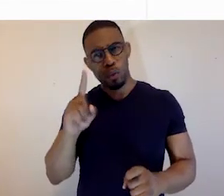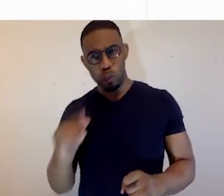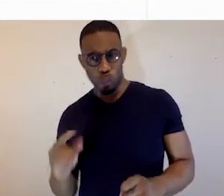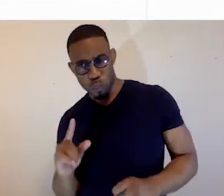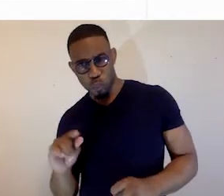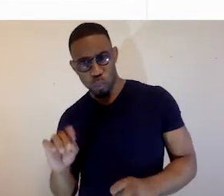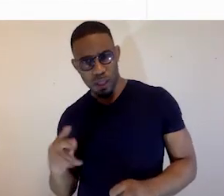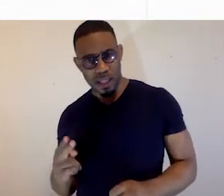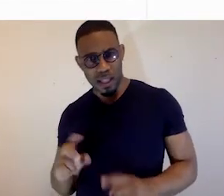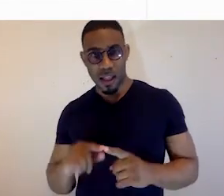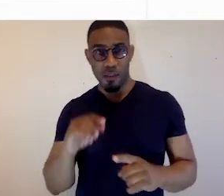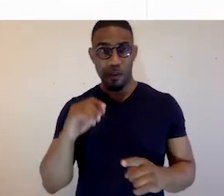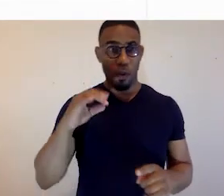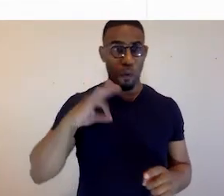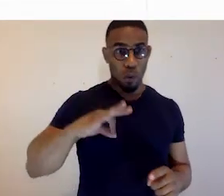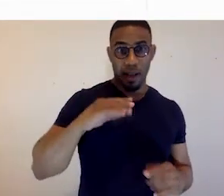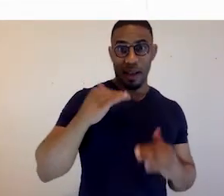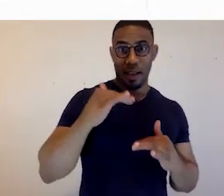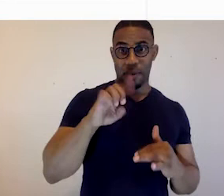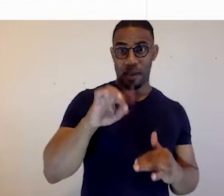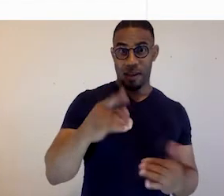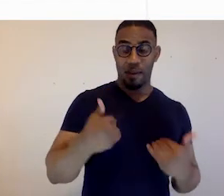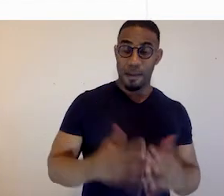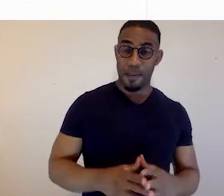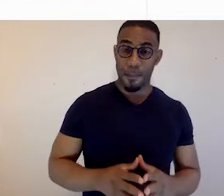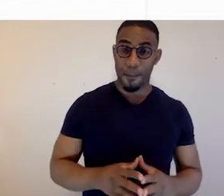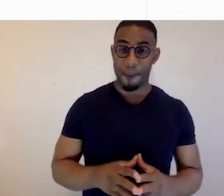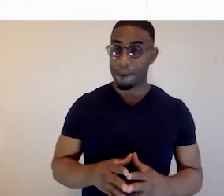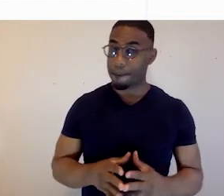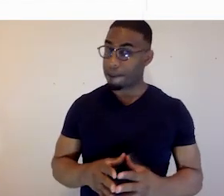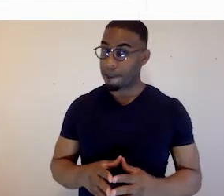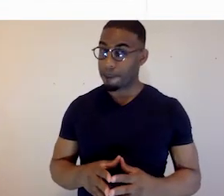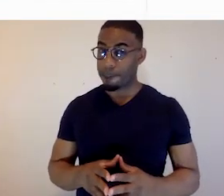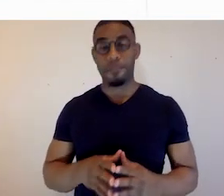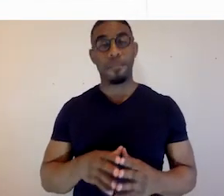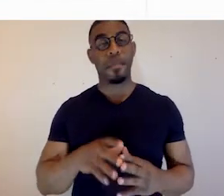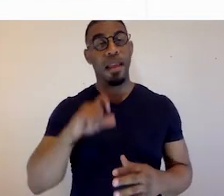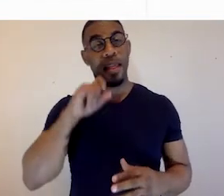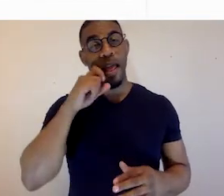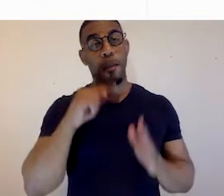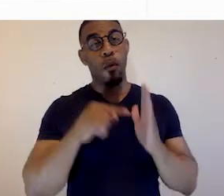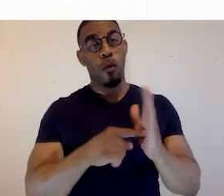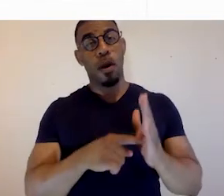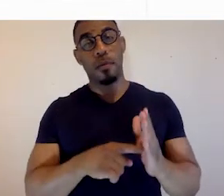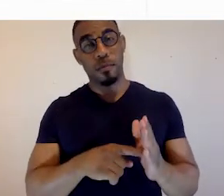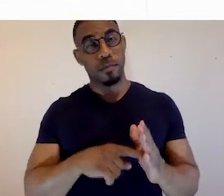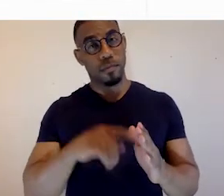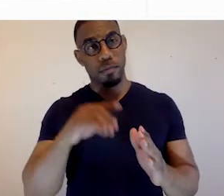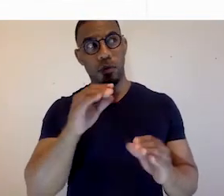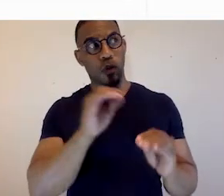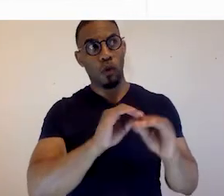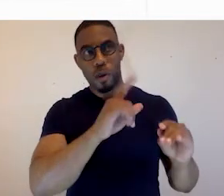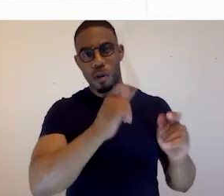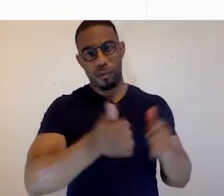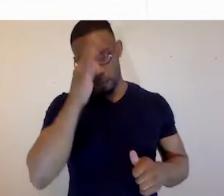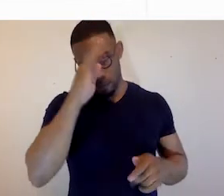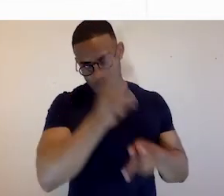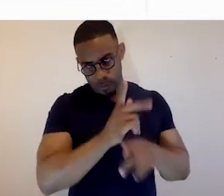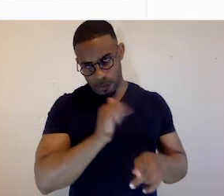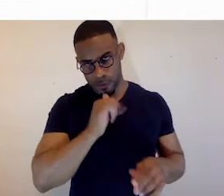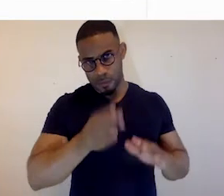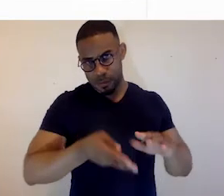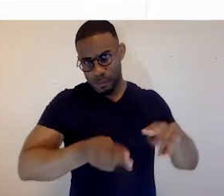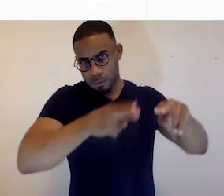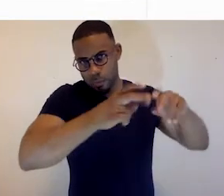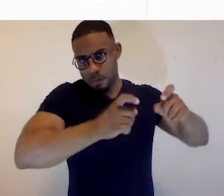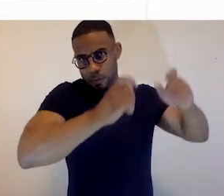1/20th of the credit limit that David had. The Apple reps, nor their supervisors, because this was